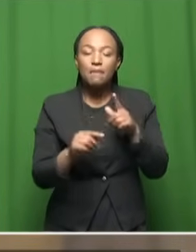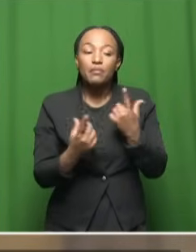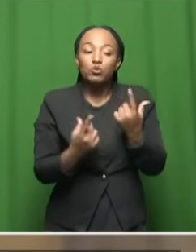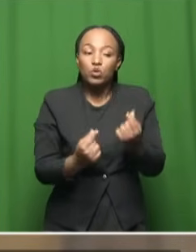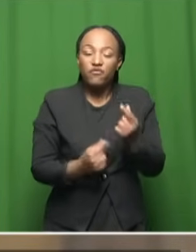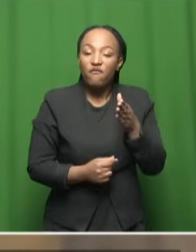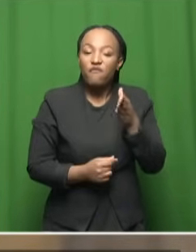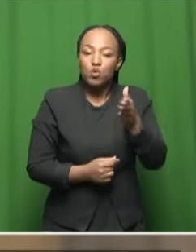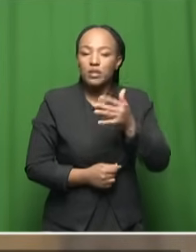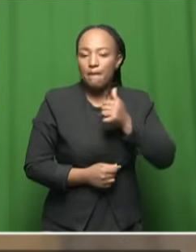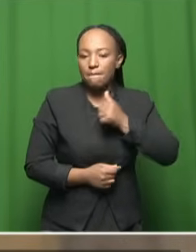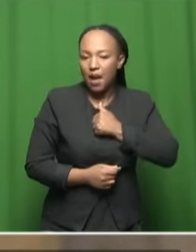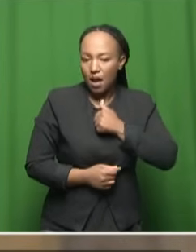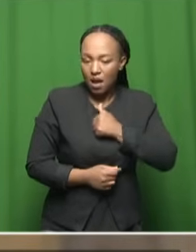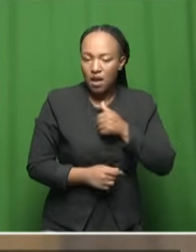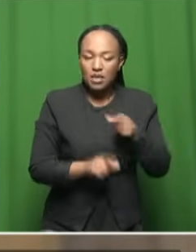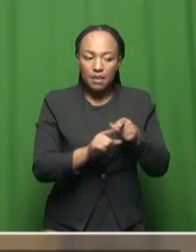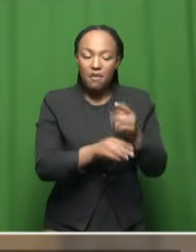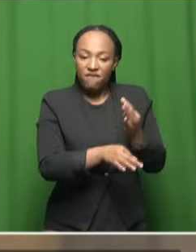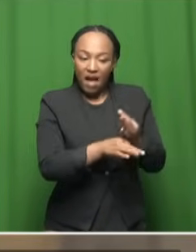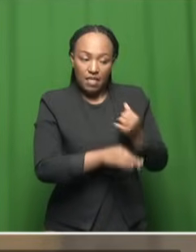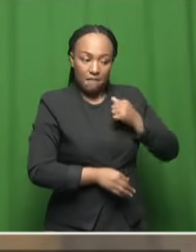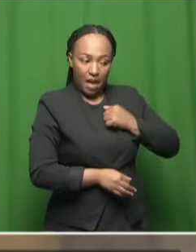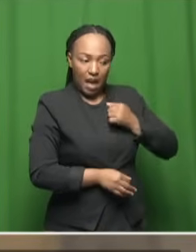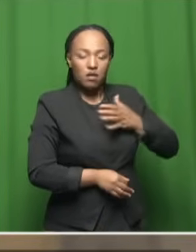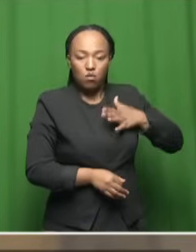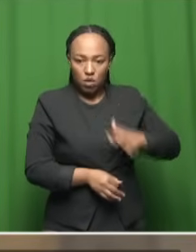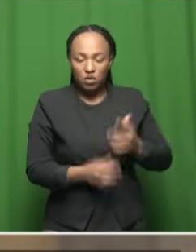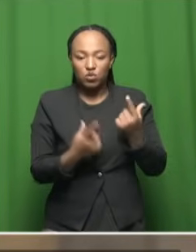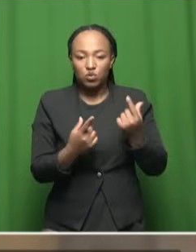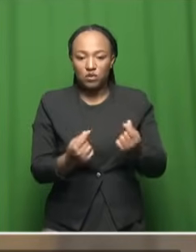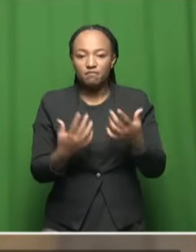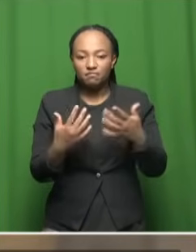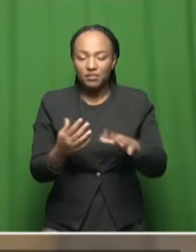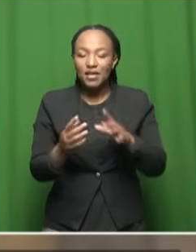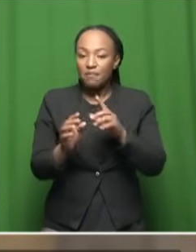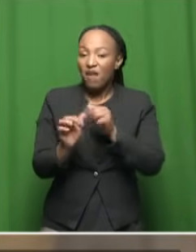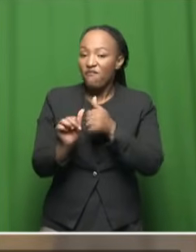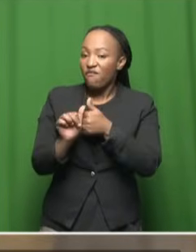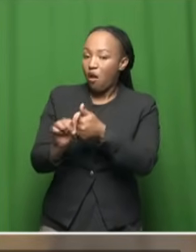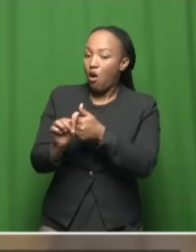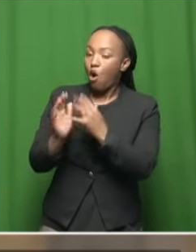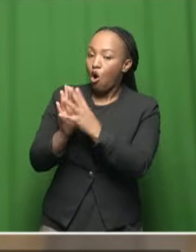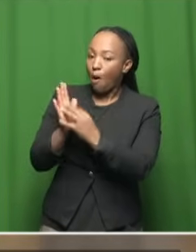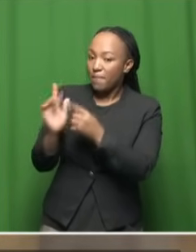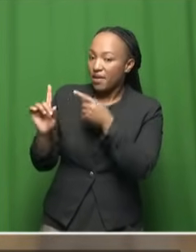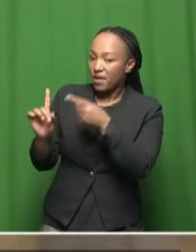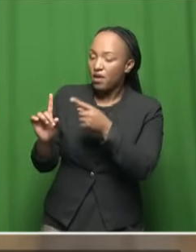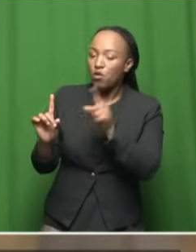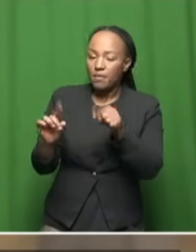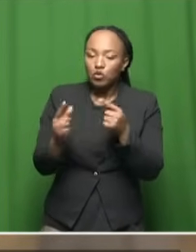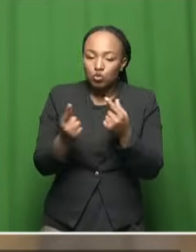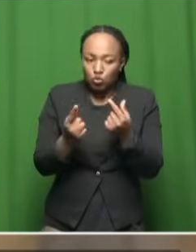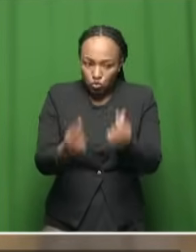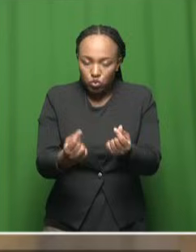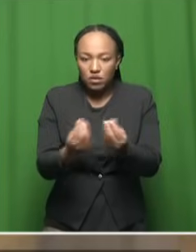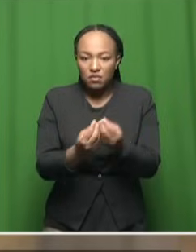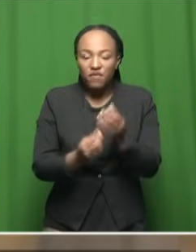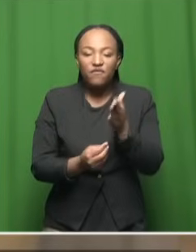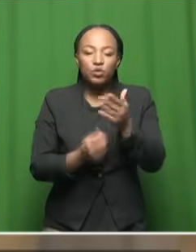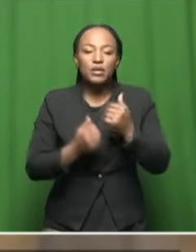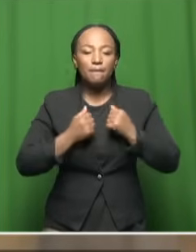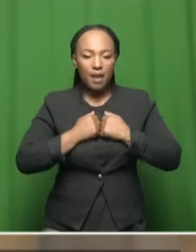future. This is what my dad always wanted, following in his footsteps. Let's take action. This is my future.